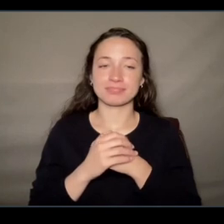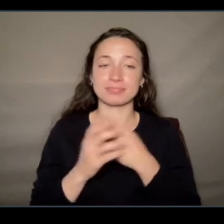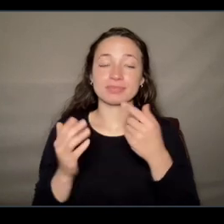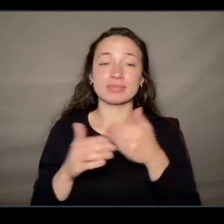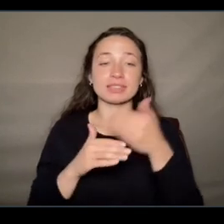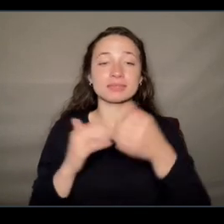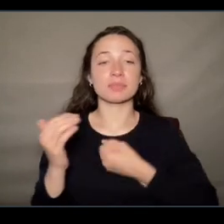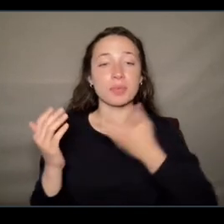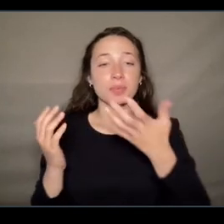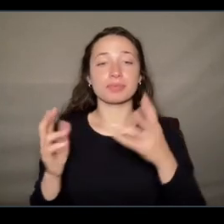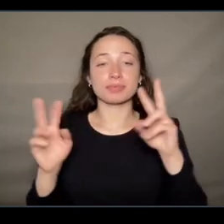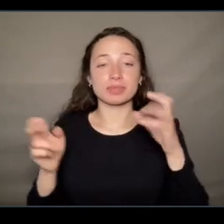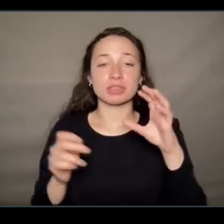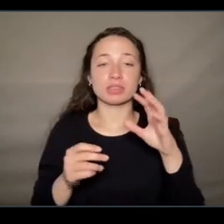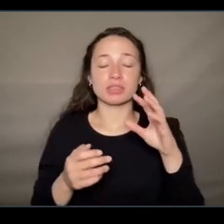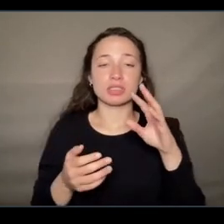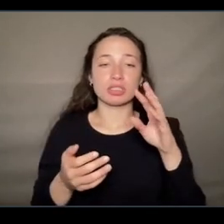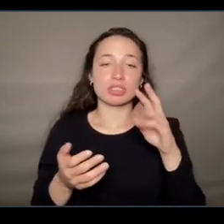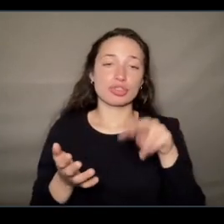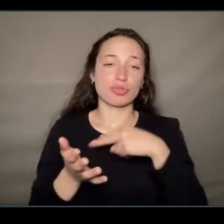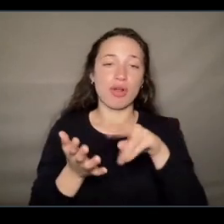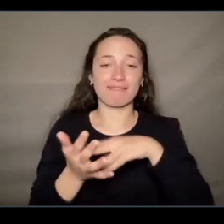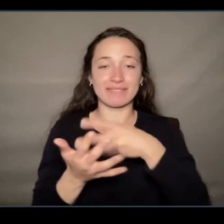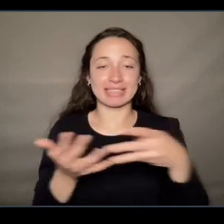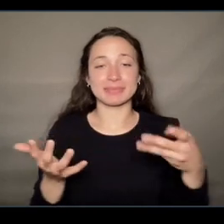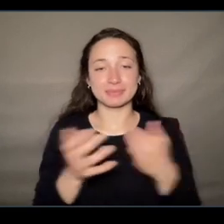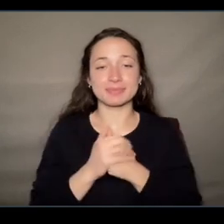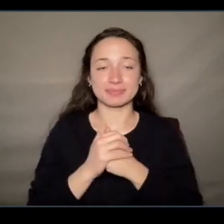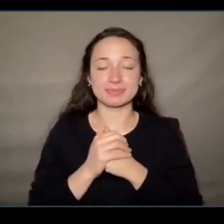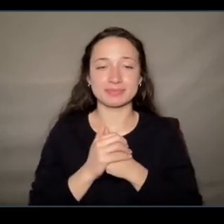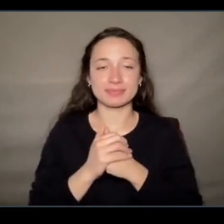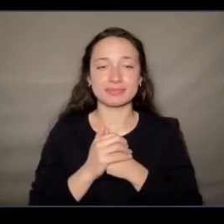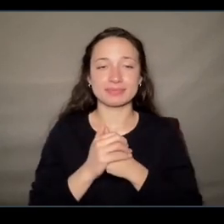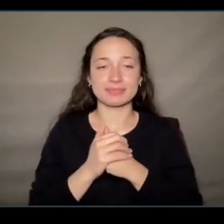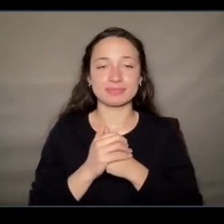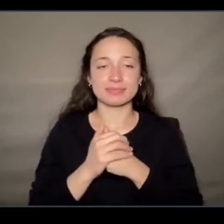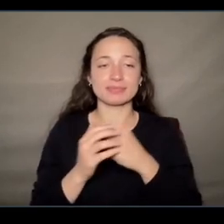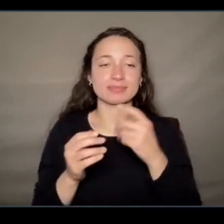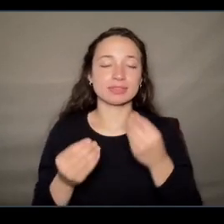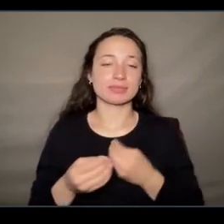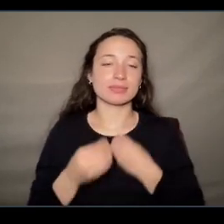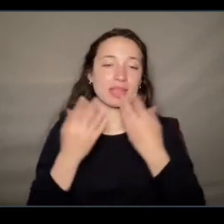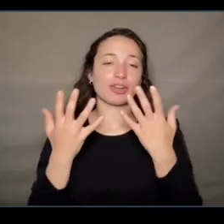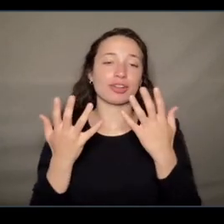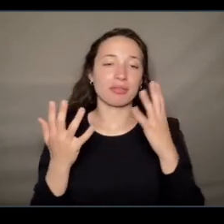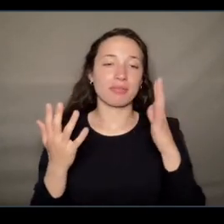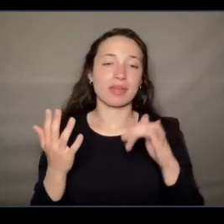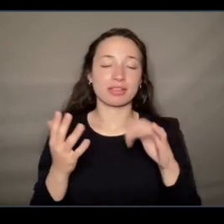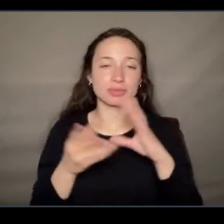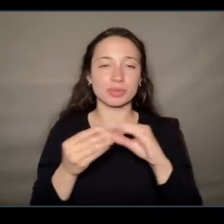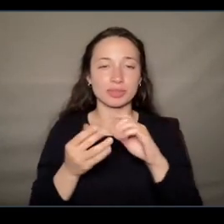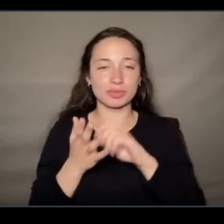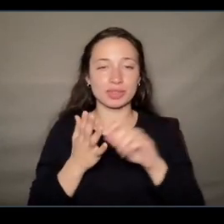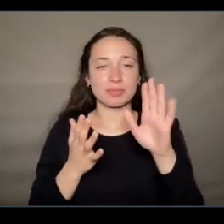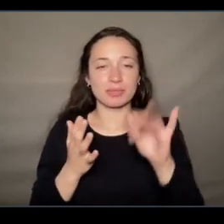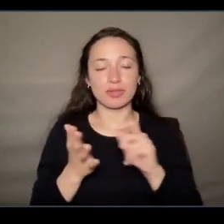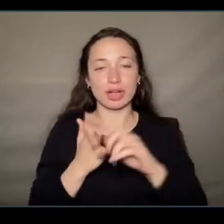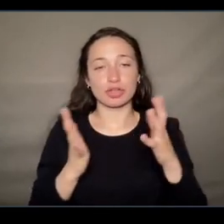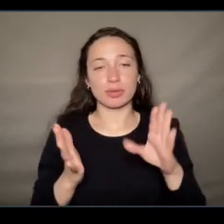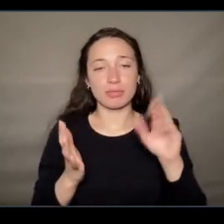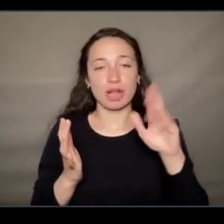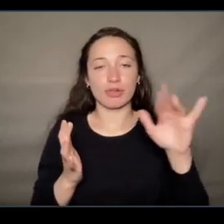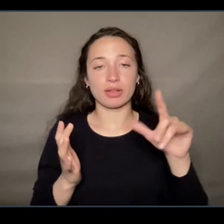This next poem is called Choreography, and it was inspired by a story written by the writer